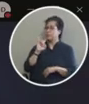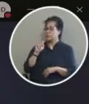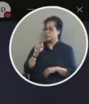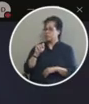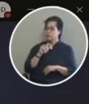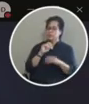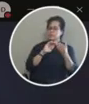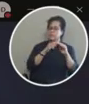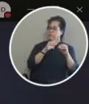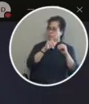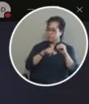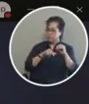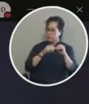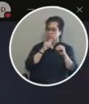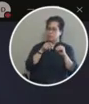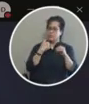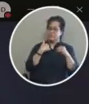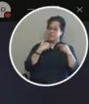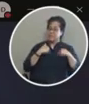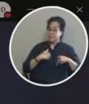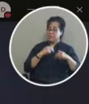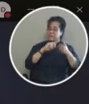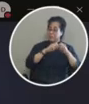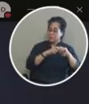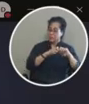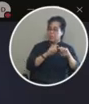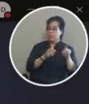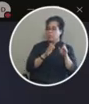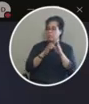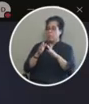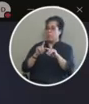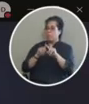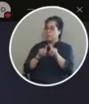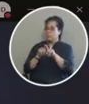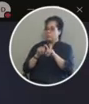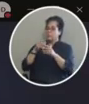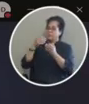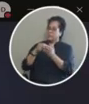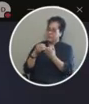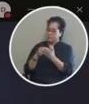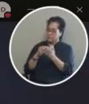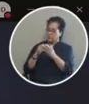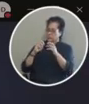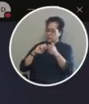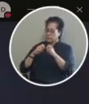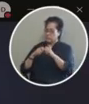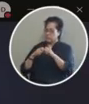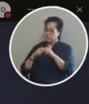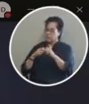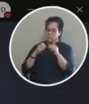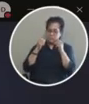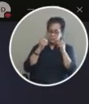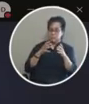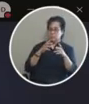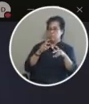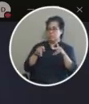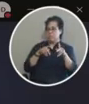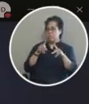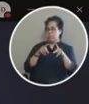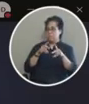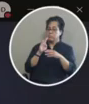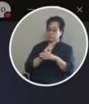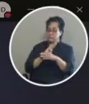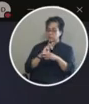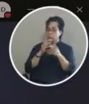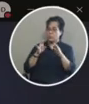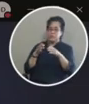of El Paso is not only facing a health crisis, it is also facing an unprecedented financial crisis. Hundreds of El Paso